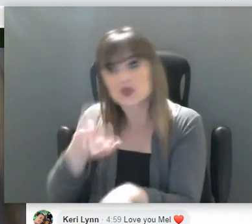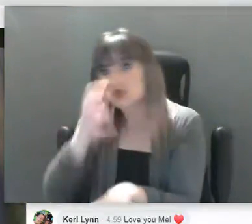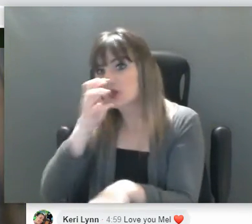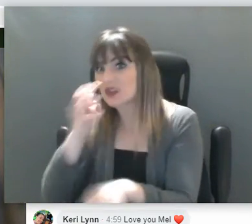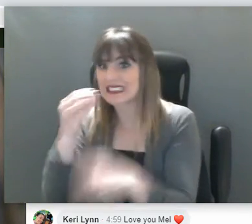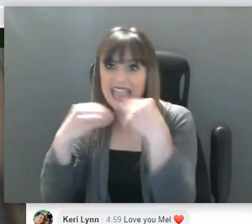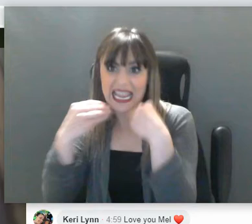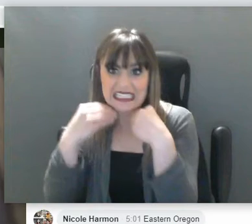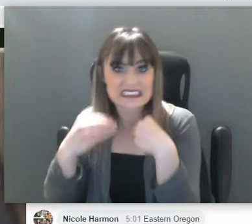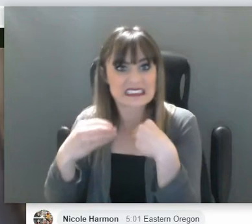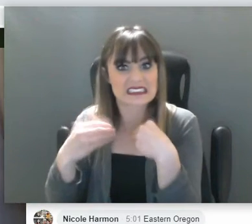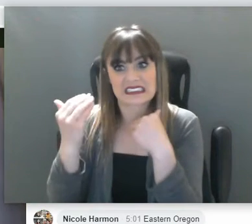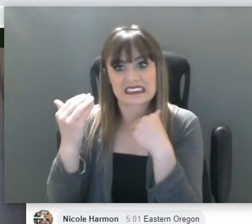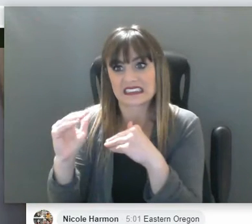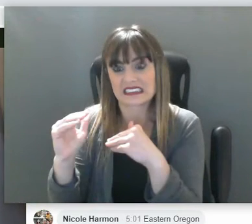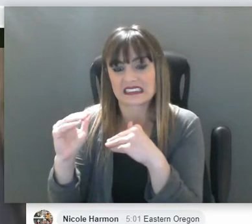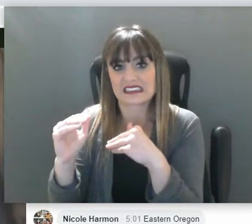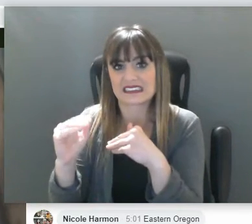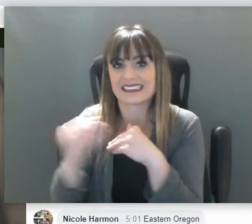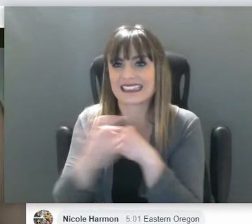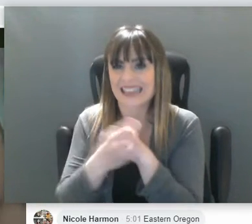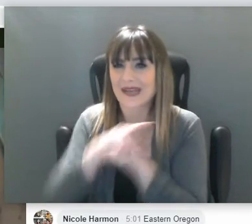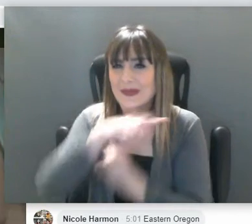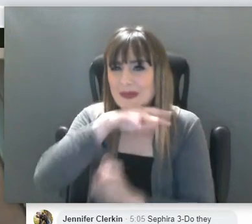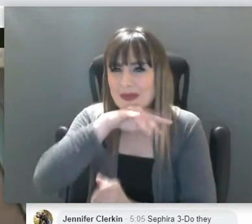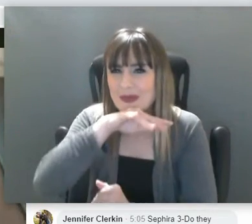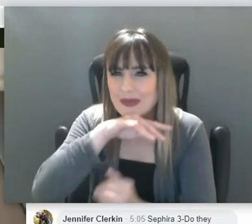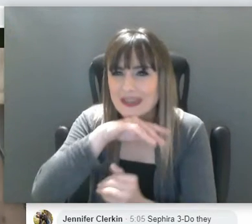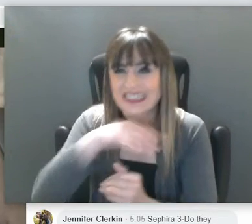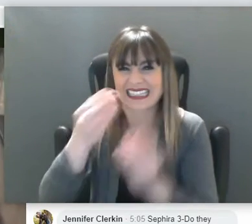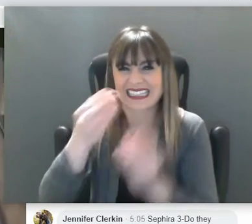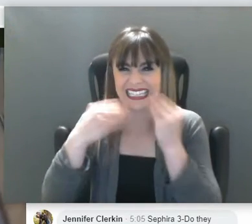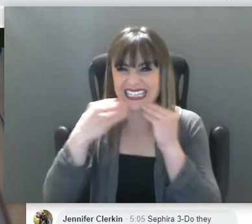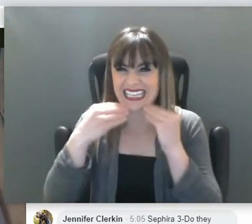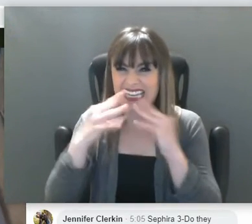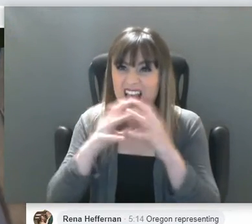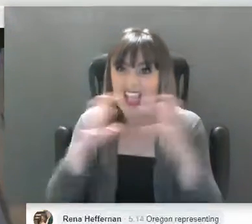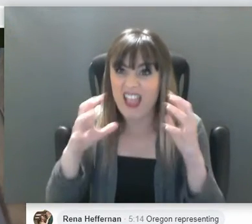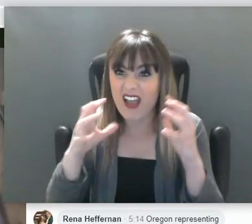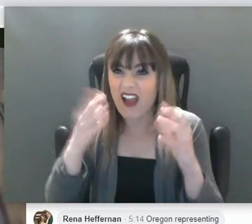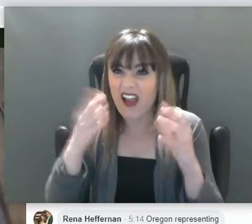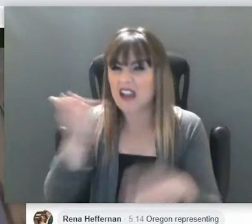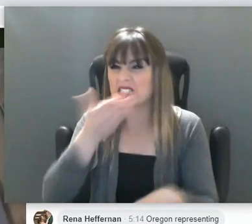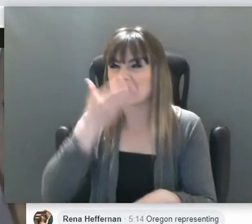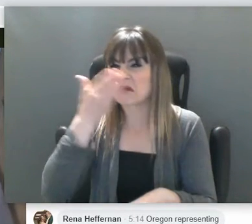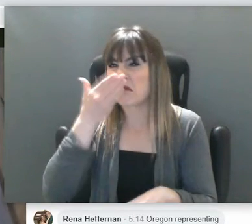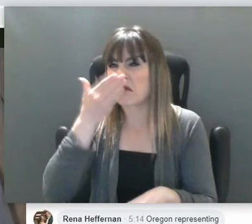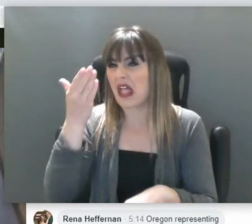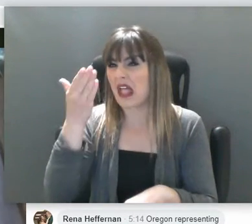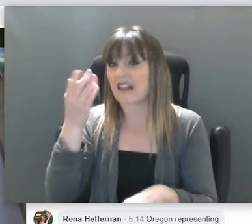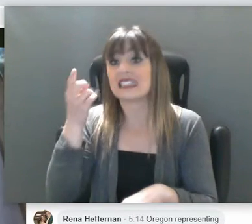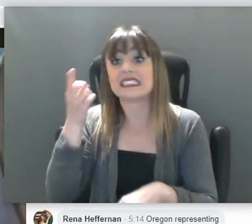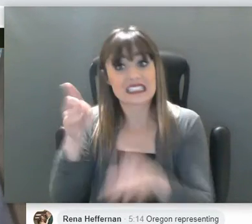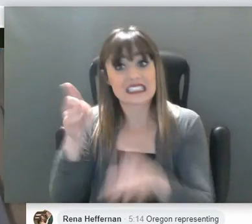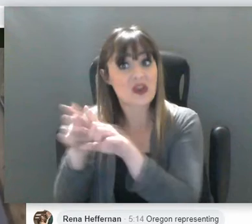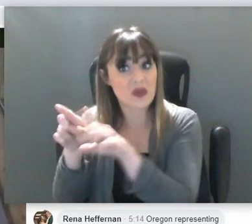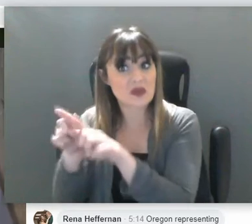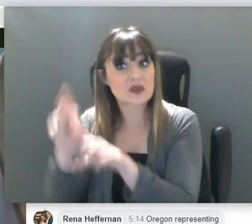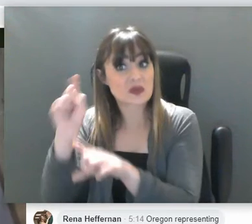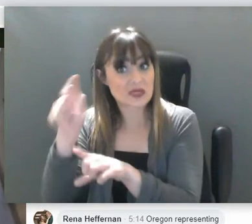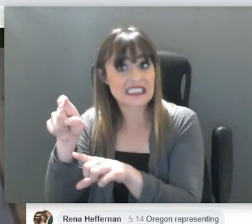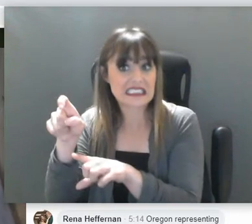Pablo friend here. They are very dirty. They need a lot of space. They smell. He also is an insectivore, so he needs a specialized diet